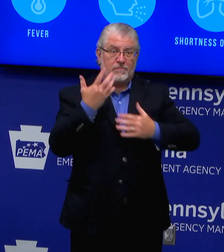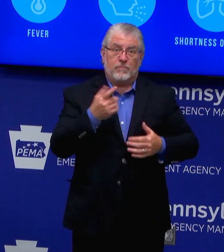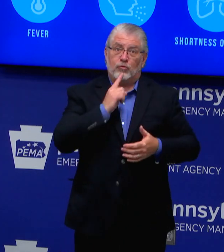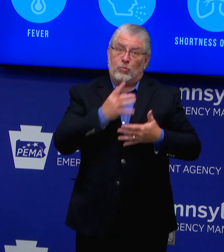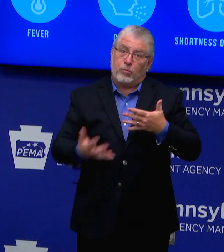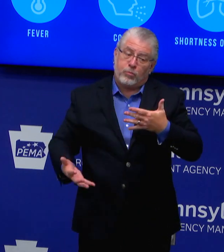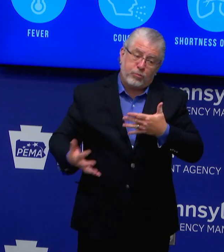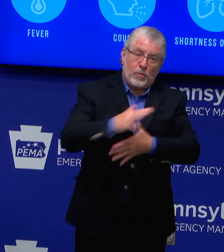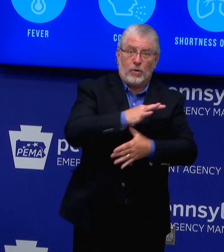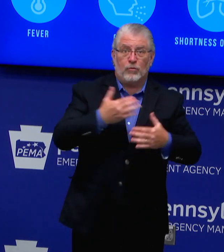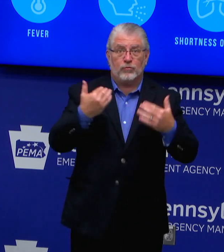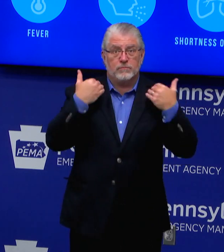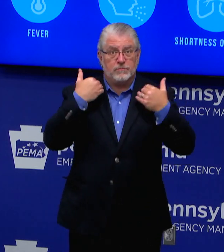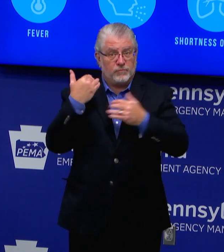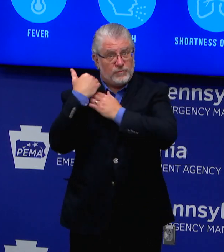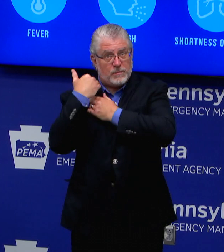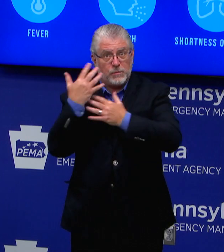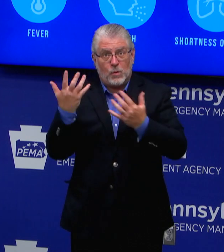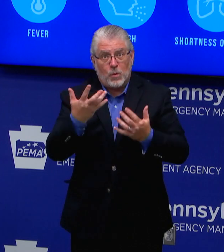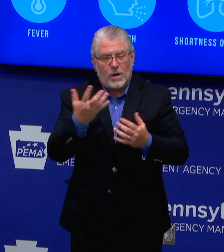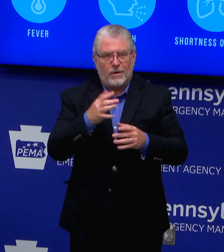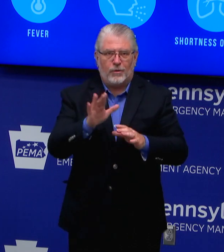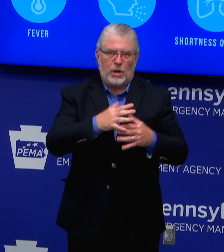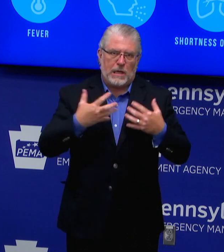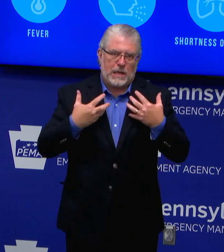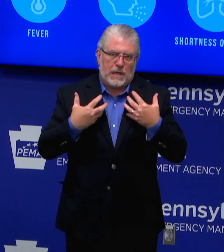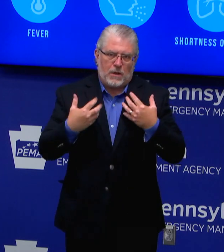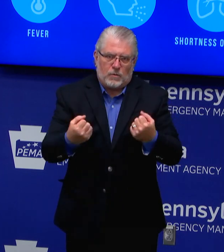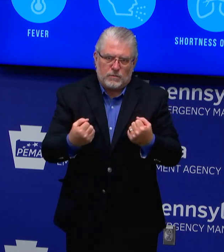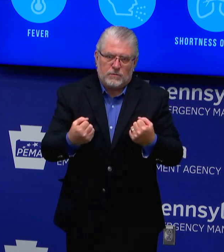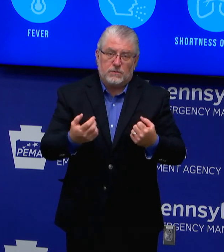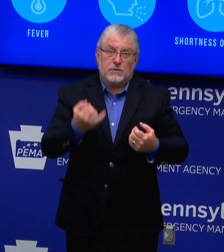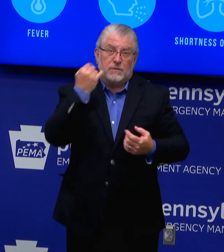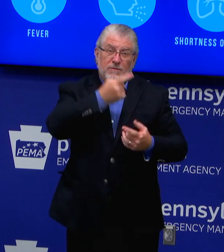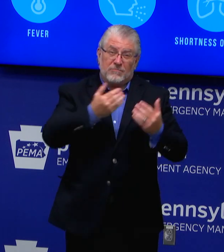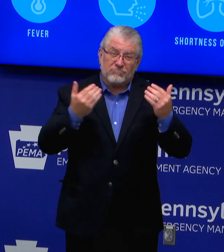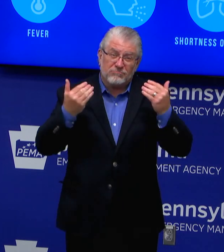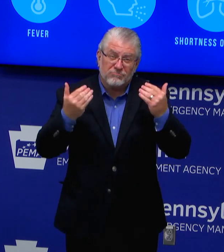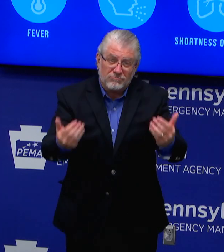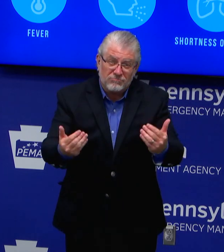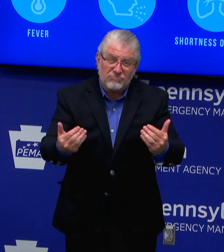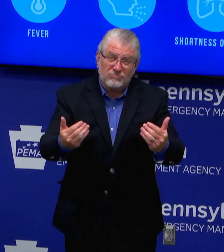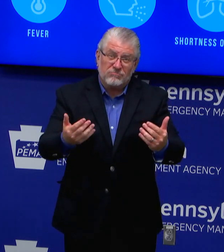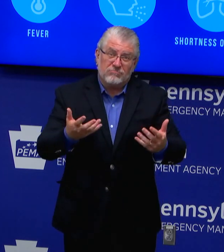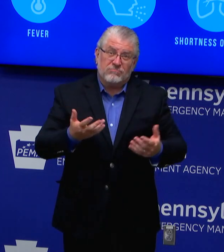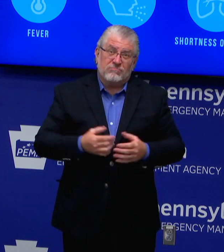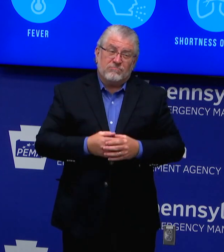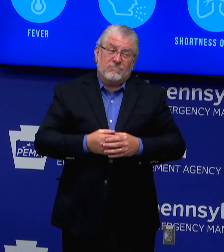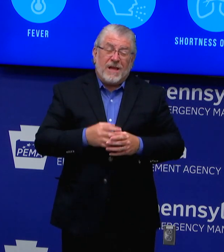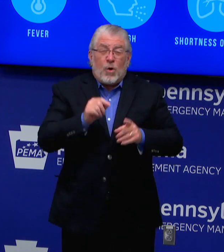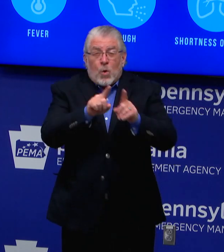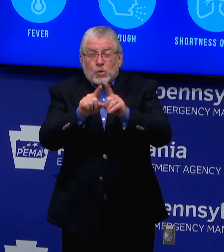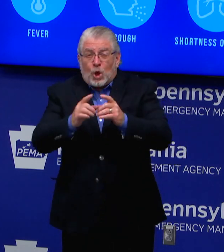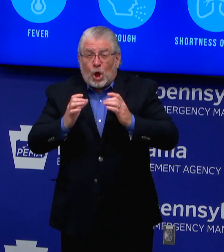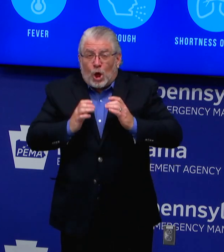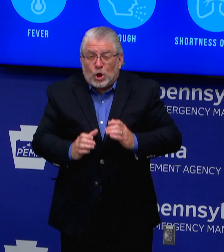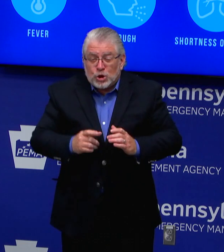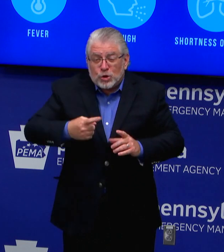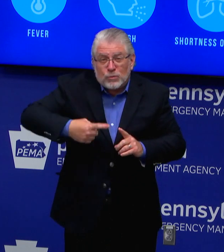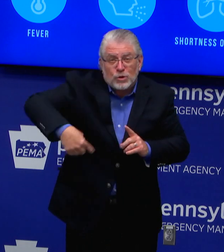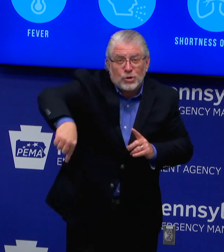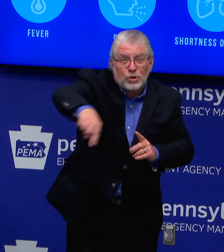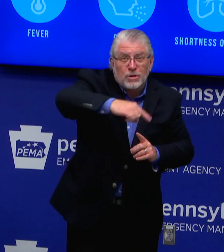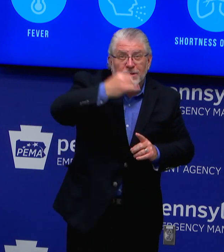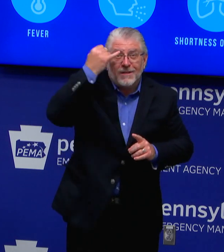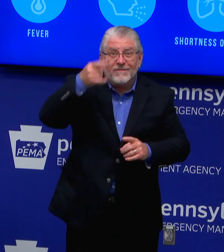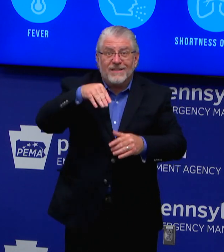with the business and the person making the decision there and the customer. Every time a customer goes to a gym, right,